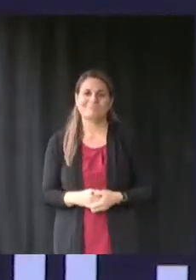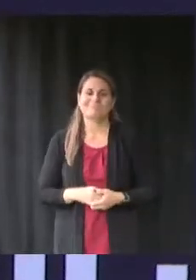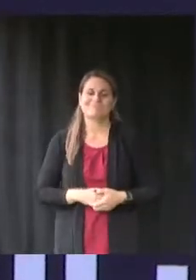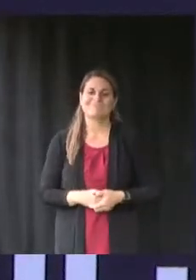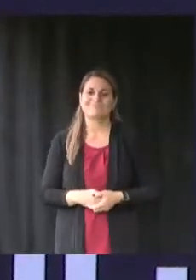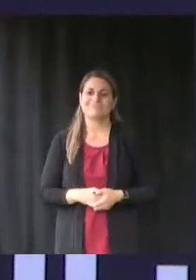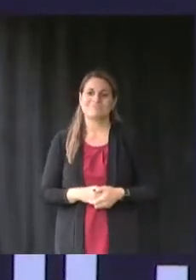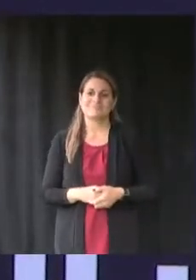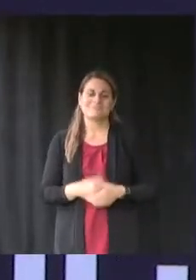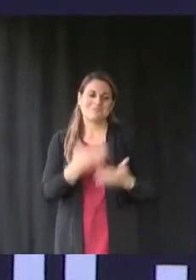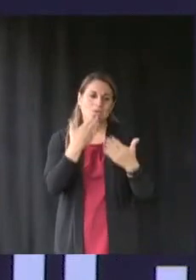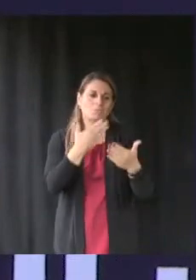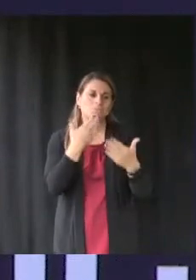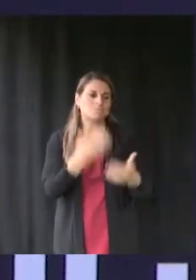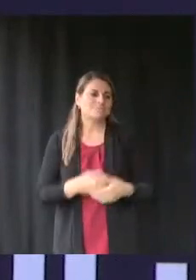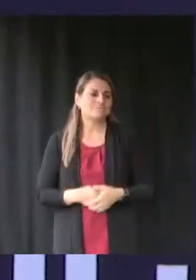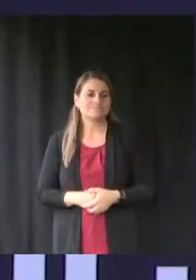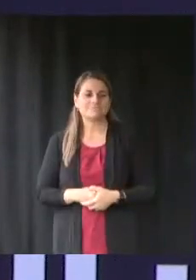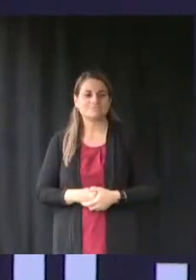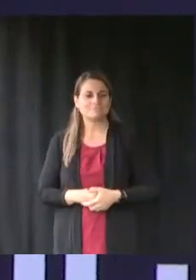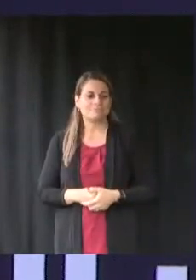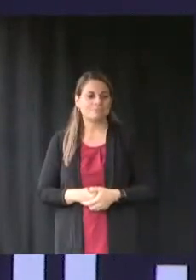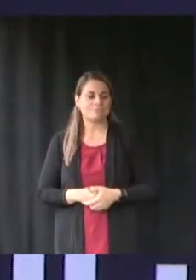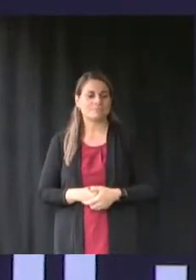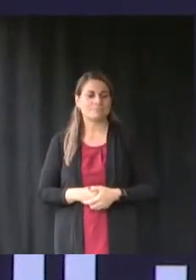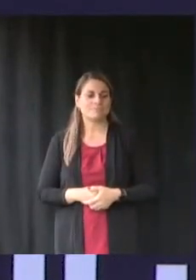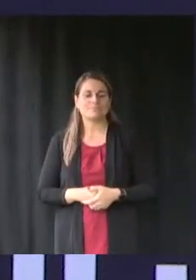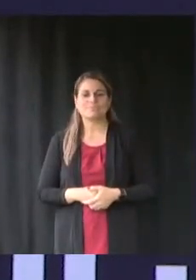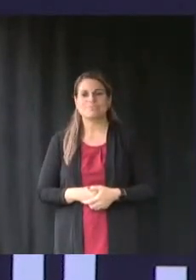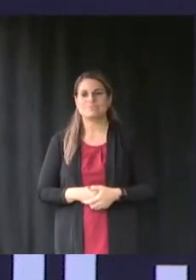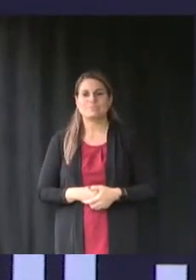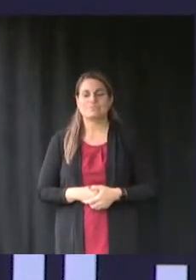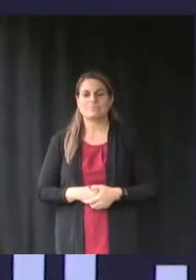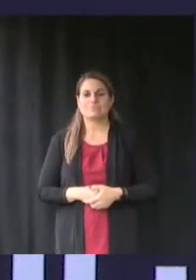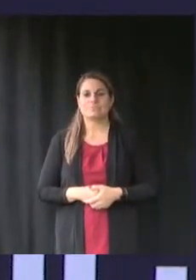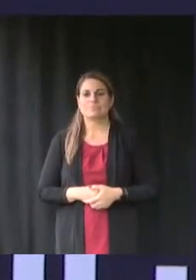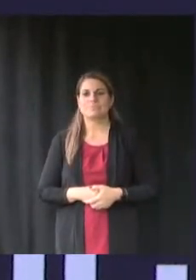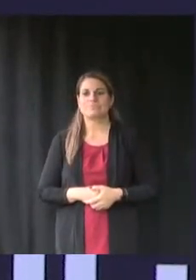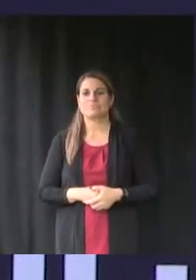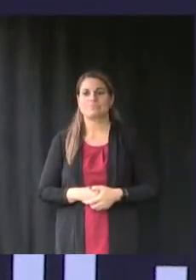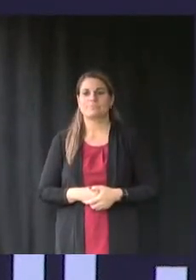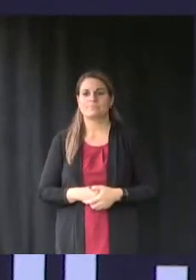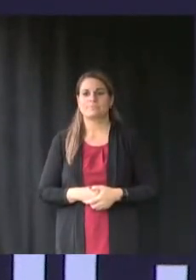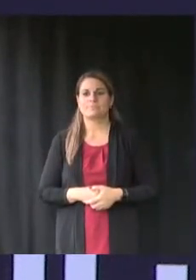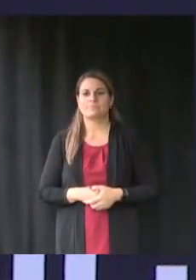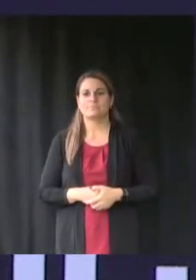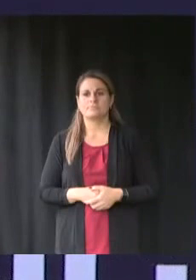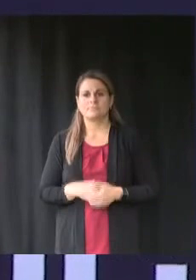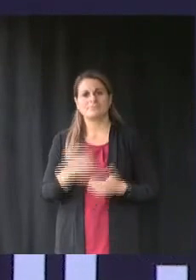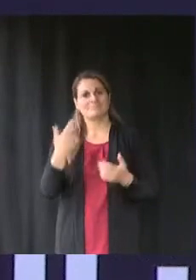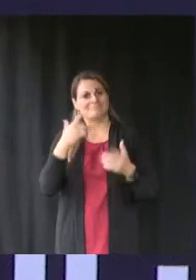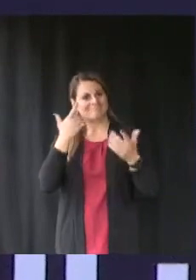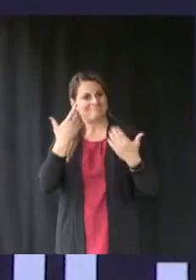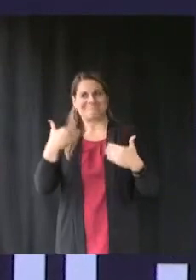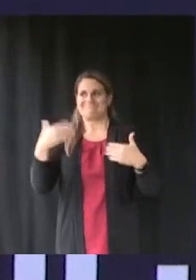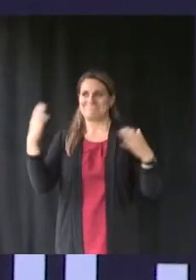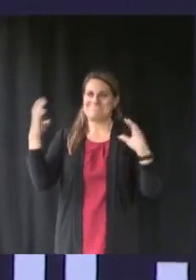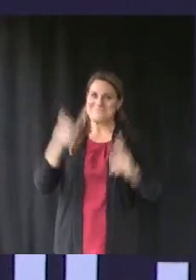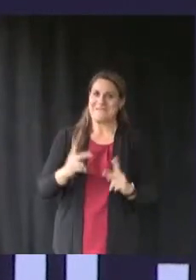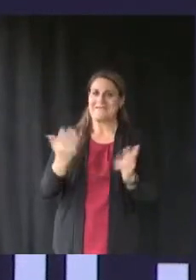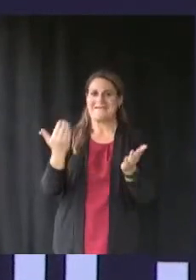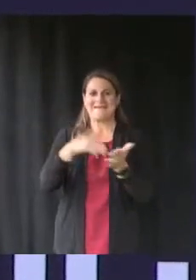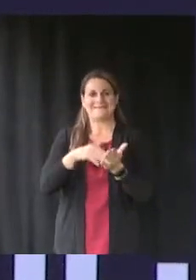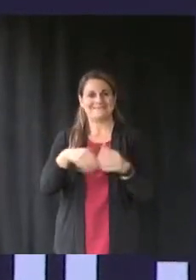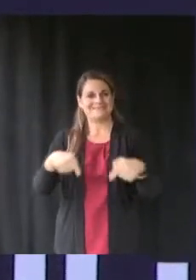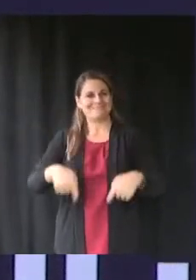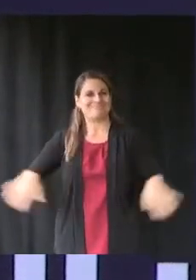Very, very grateful to you. Well, it's great to be back on the campus here, and let me briefly,